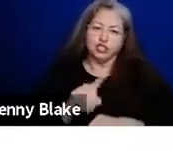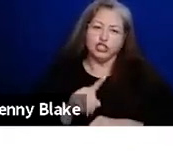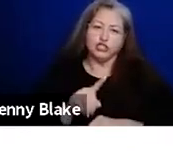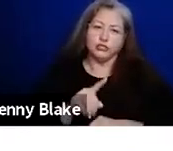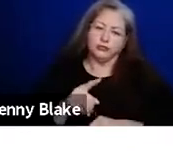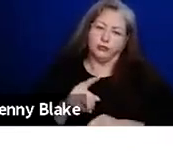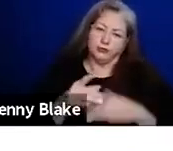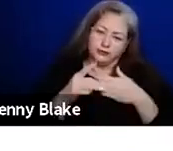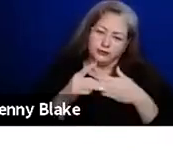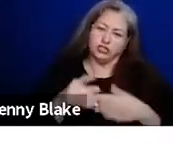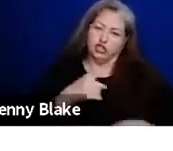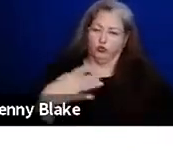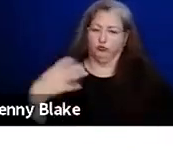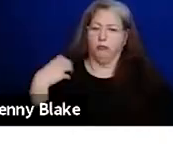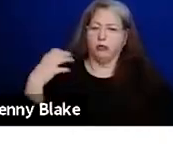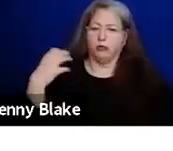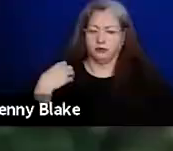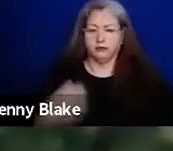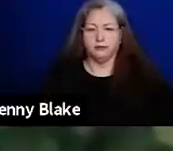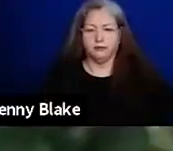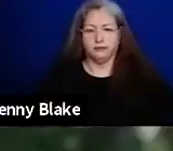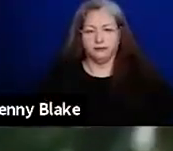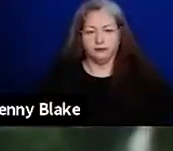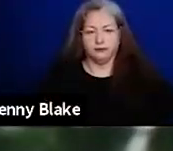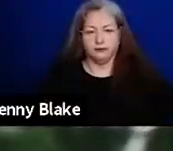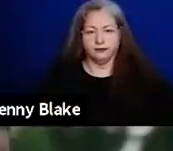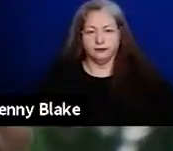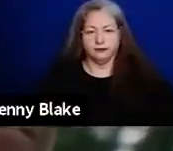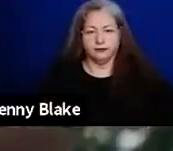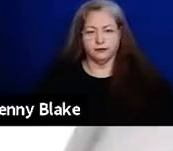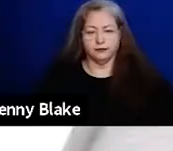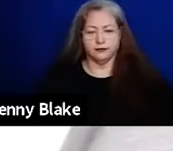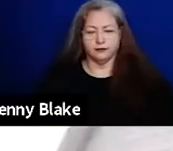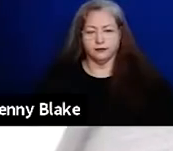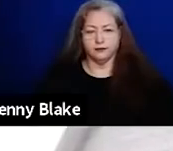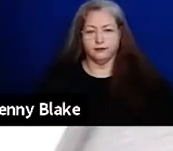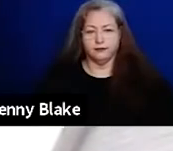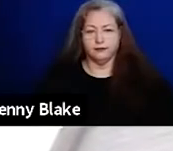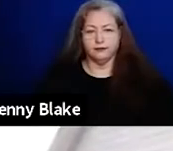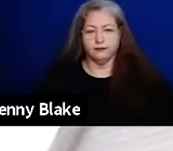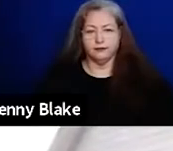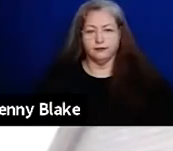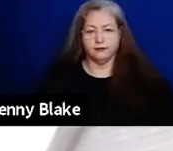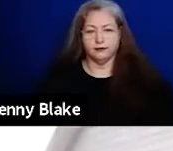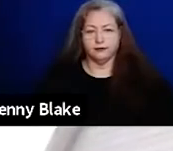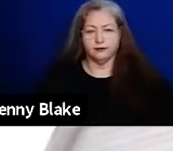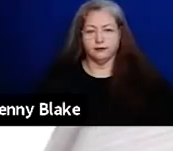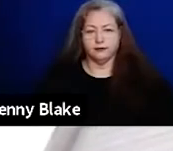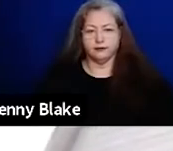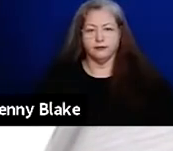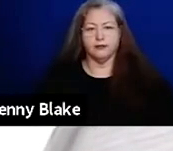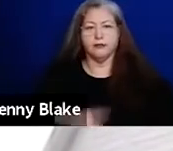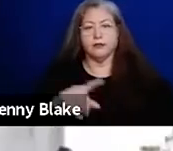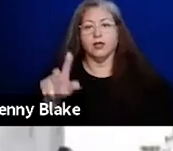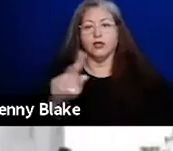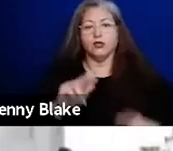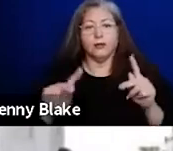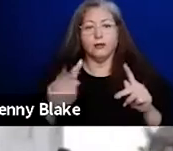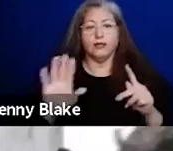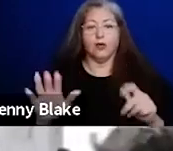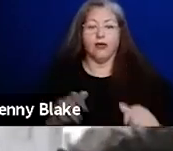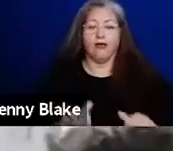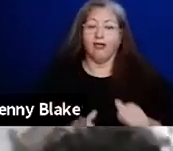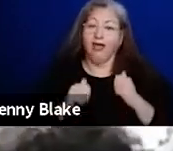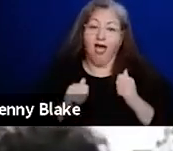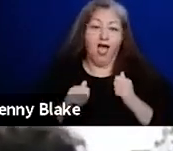It It was just people whose lives were at